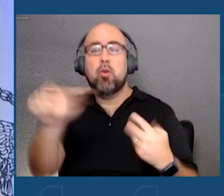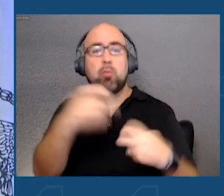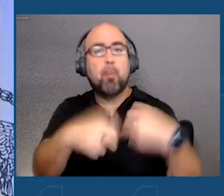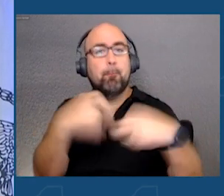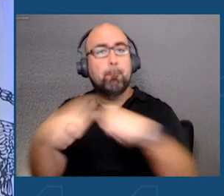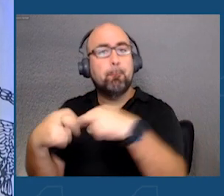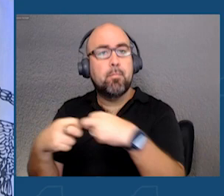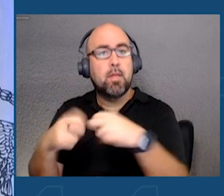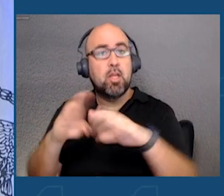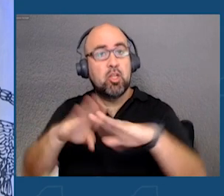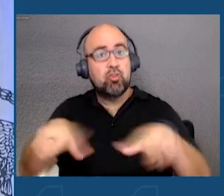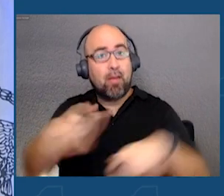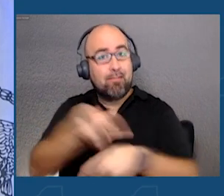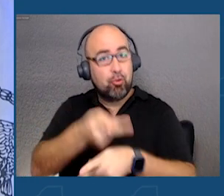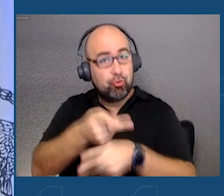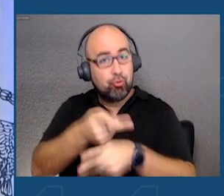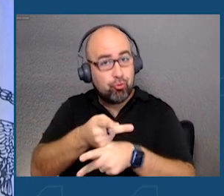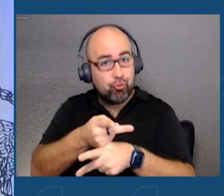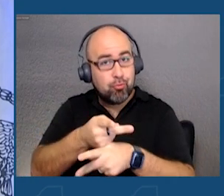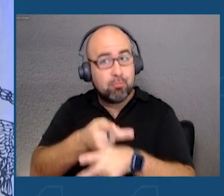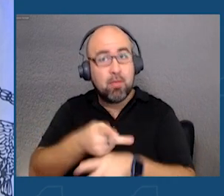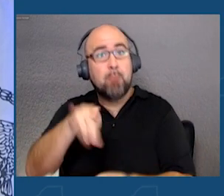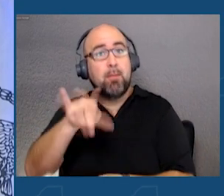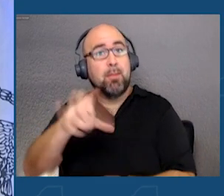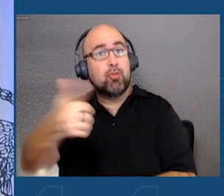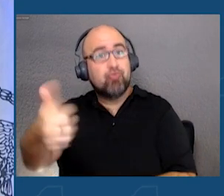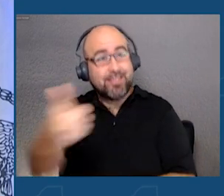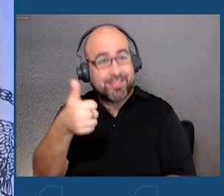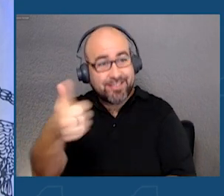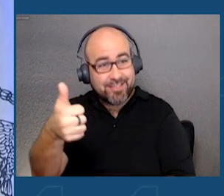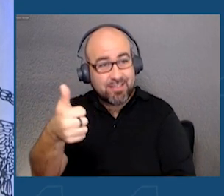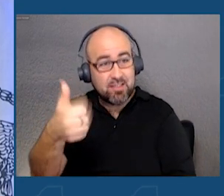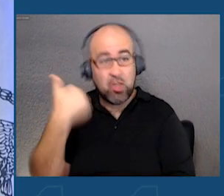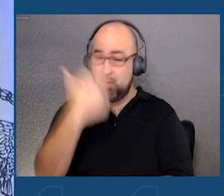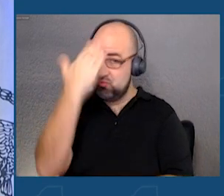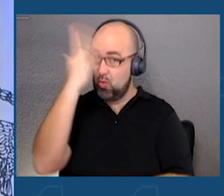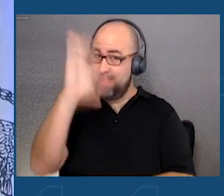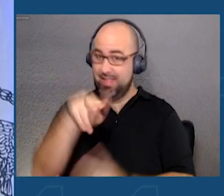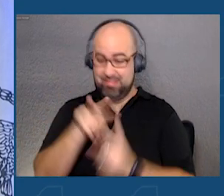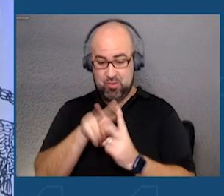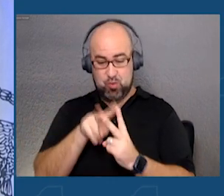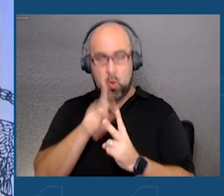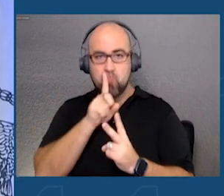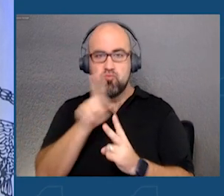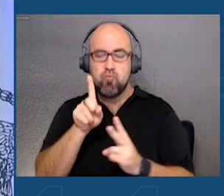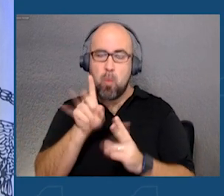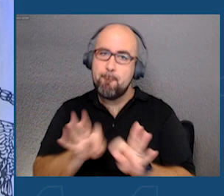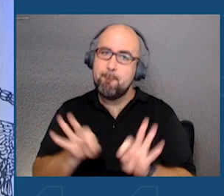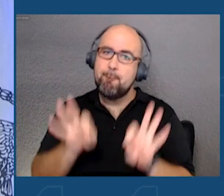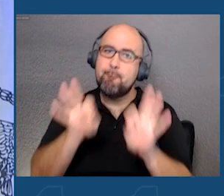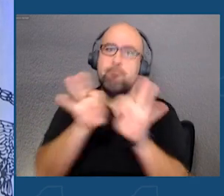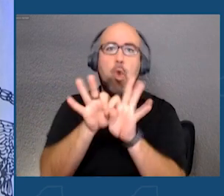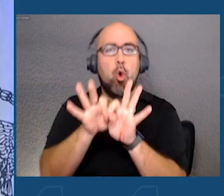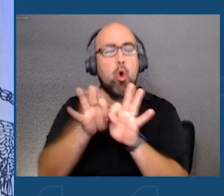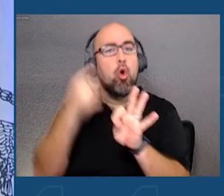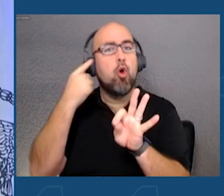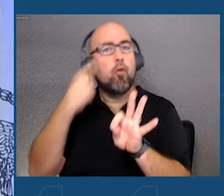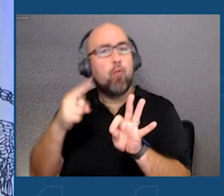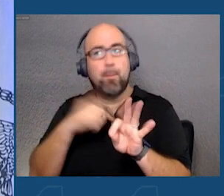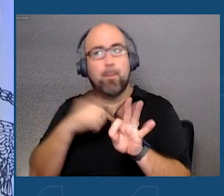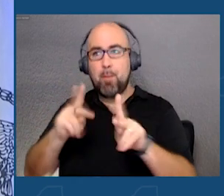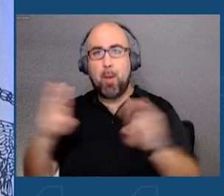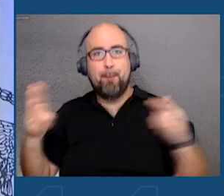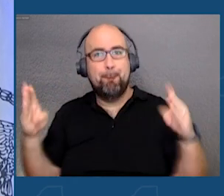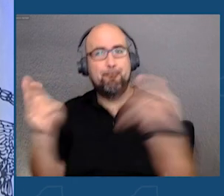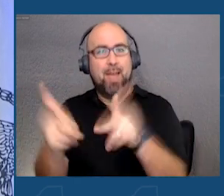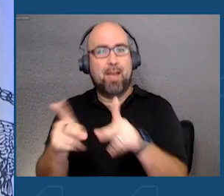childcare, public transit. We know how important these two dynamics are in terms of getting people back to their jobs.